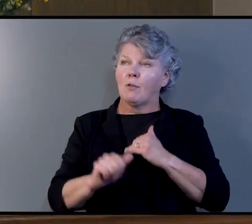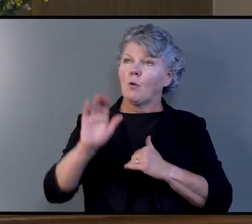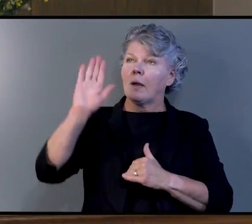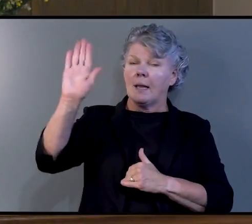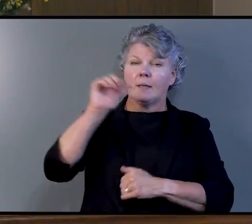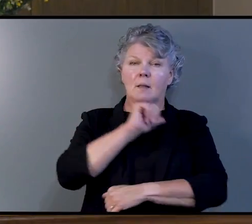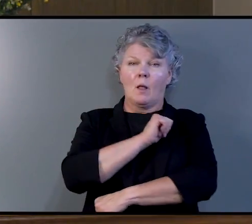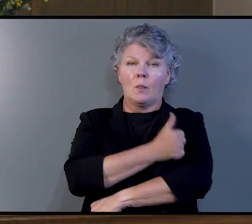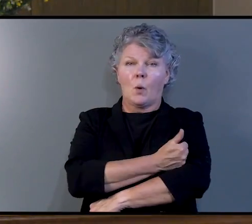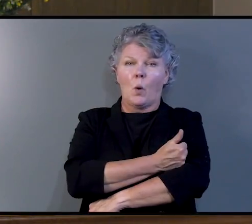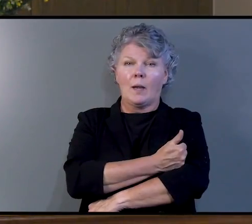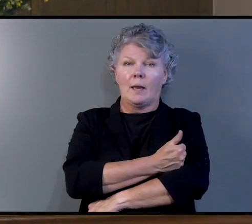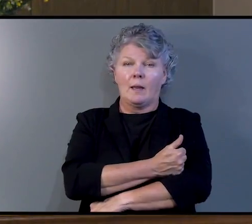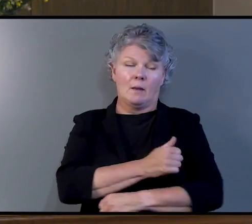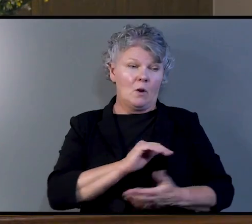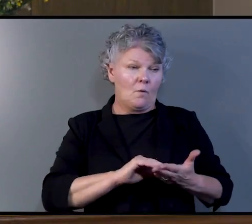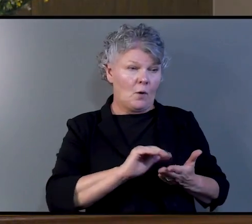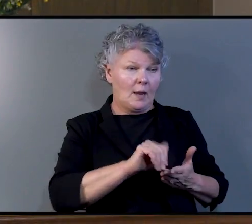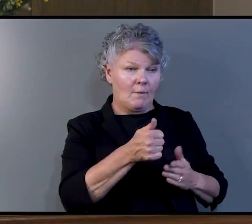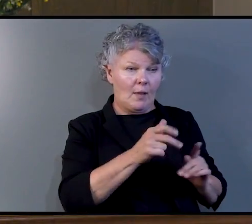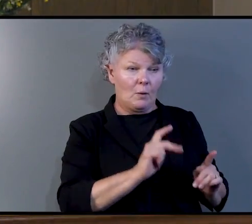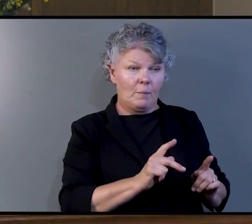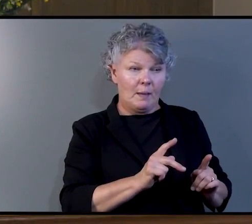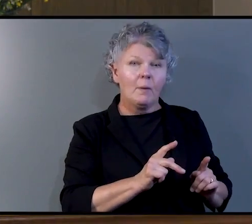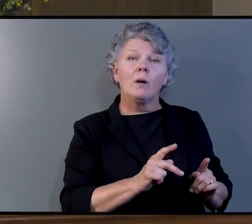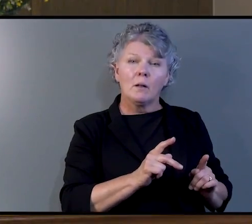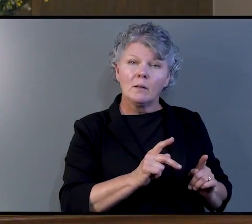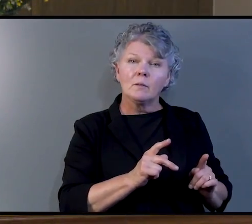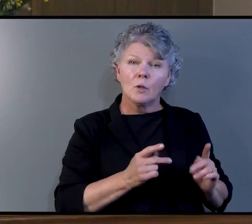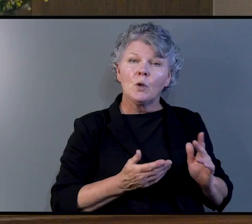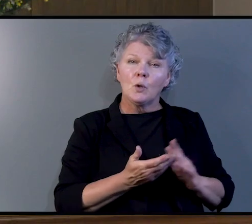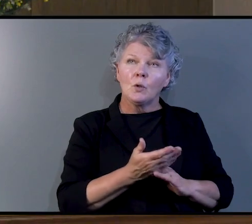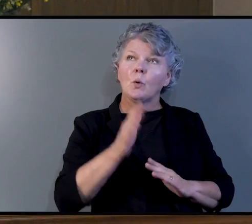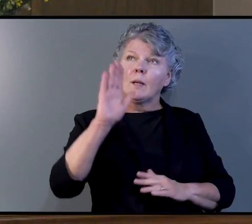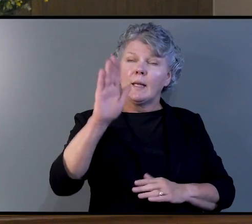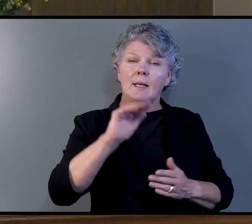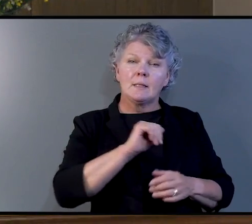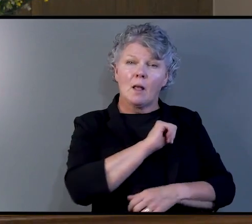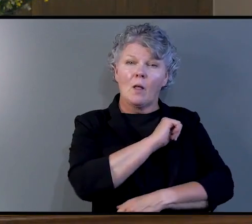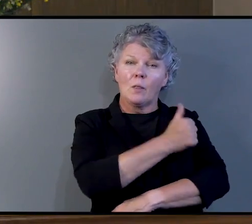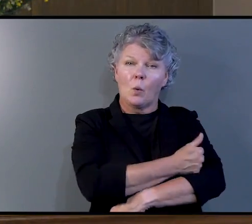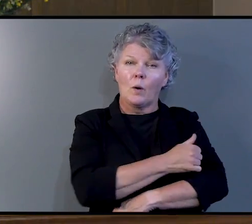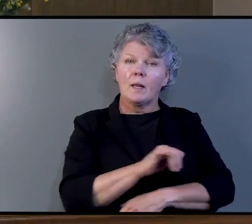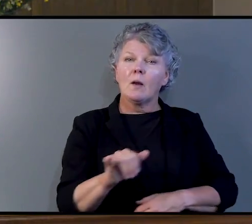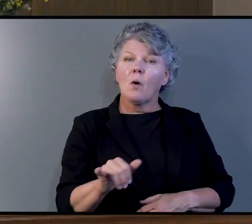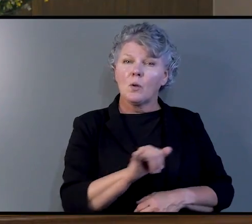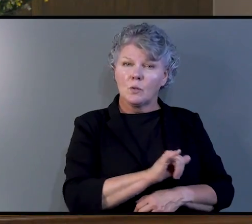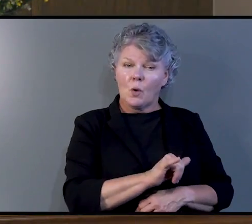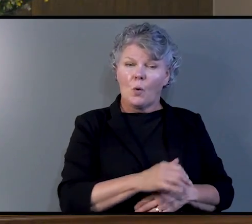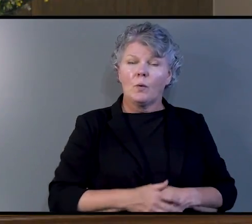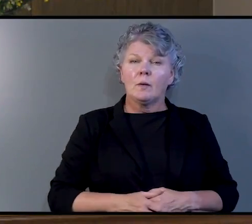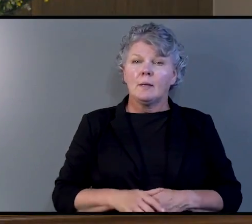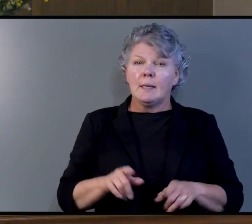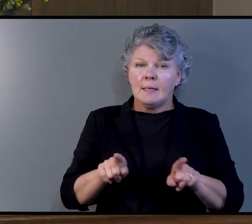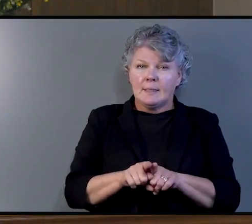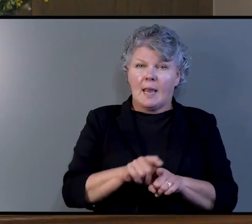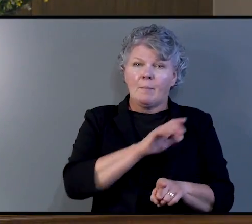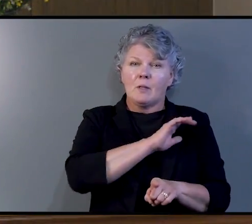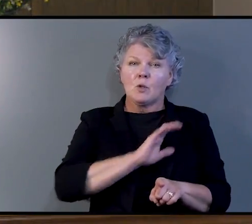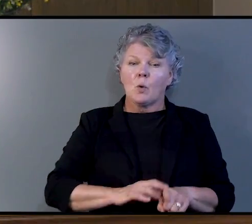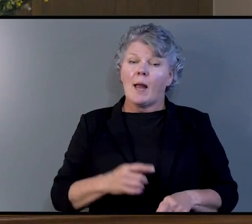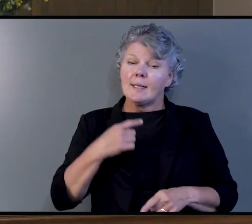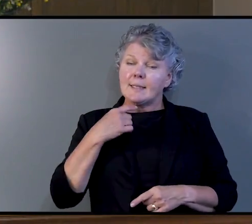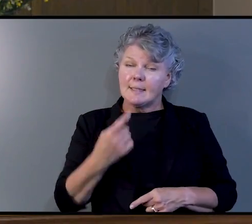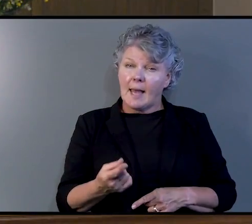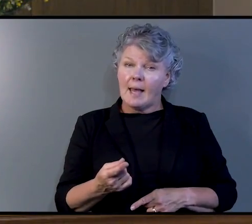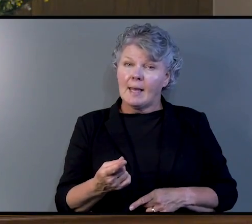authority. When you forgive others in your life, you are doing so by Christ's authority as well. And just as Christ mentions at the end of